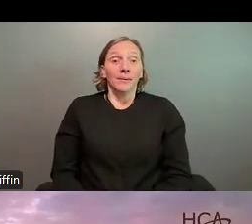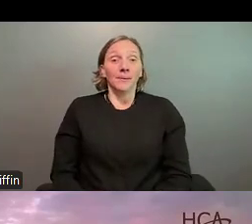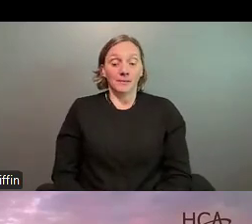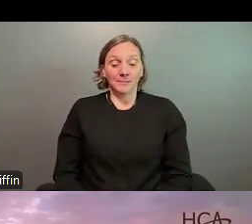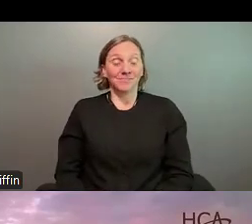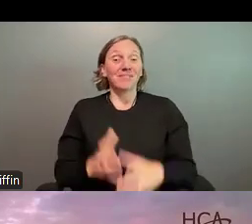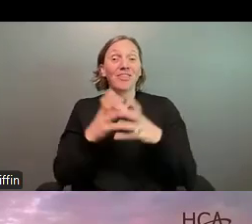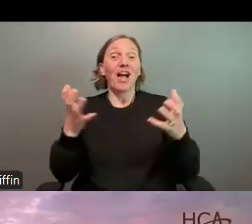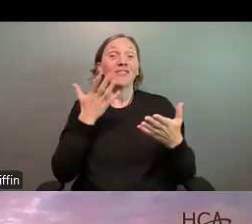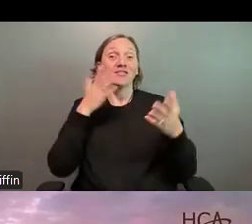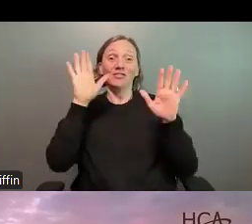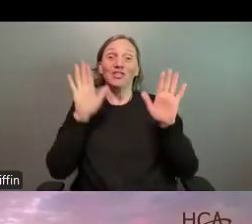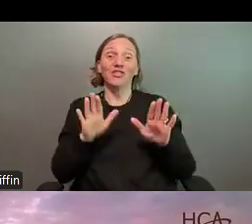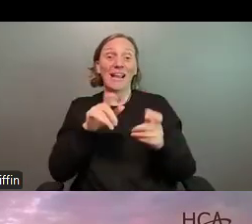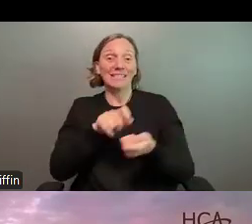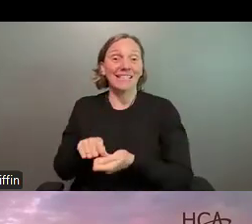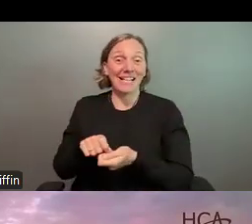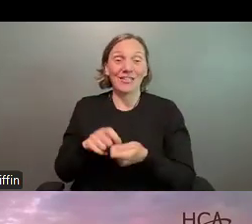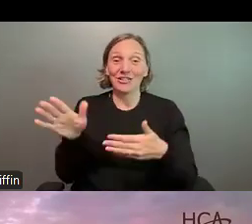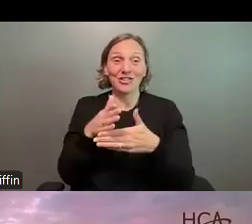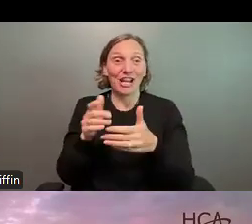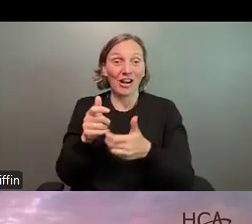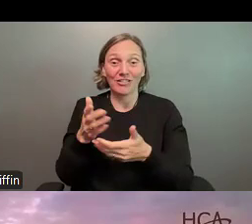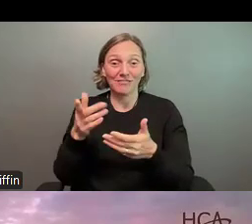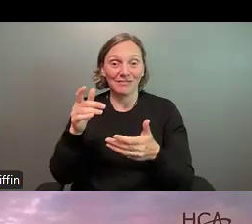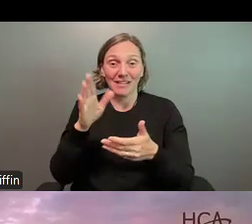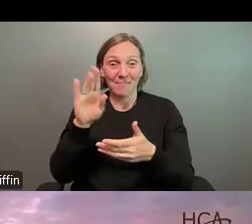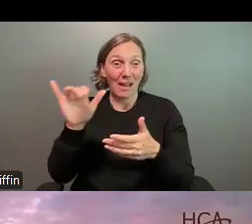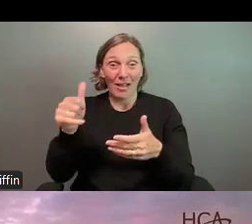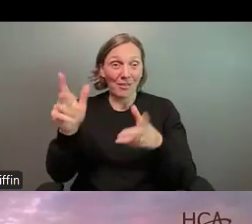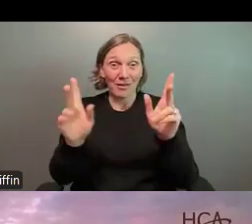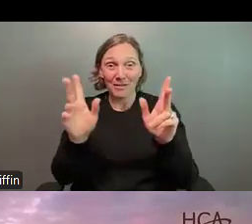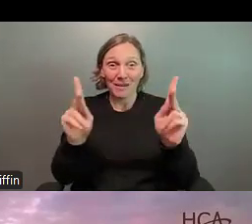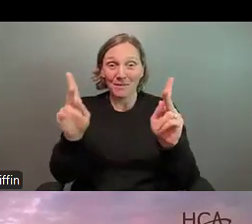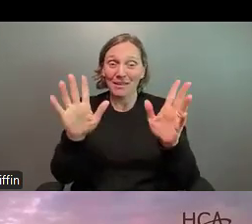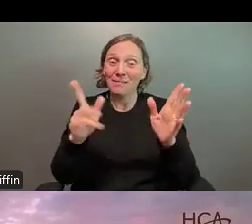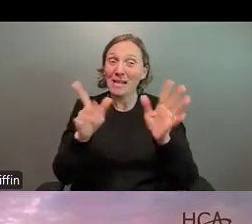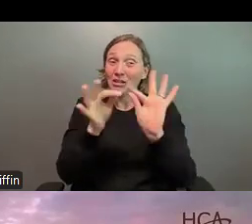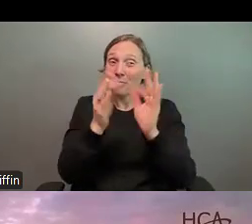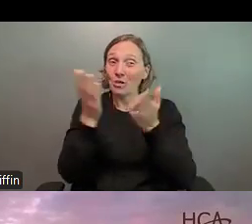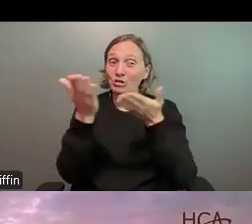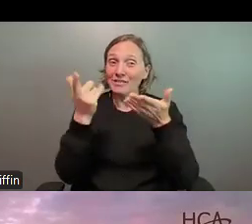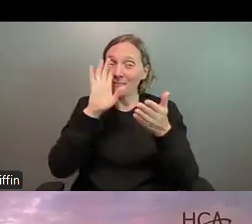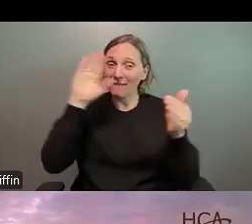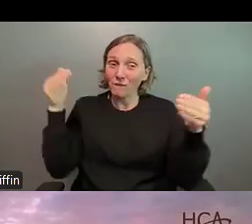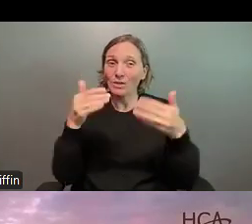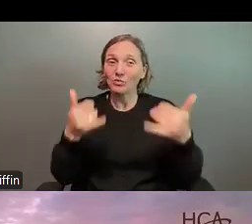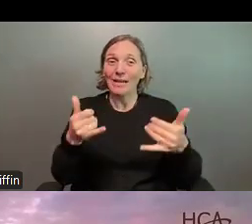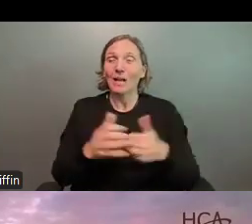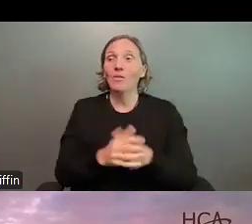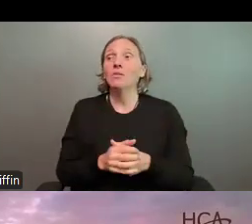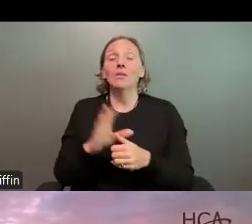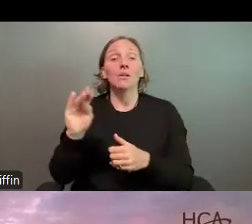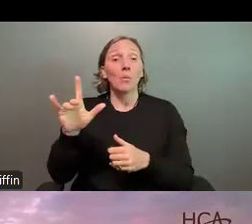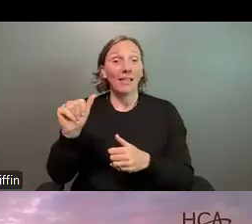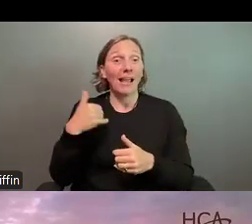Lots of good detail shared by my partners today. We're just going to focus on interpreter services, but Molina has several resources